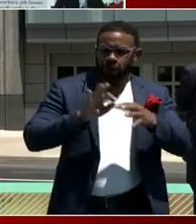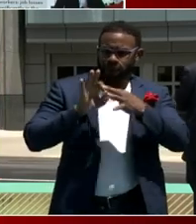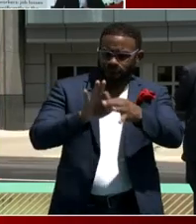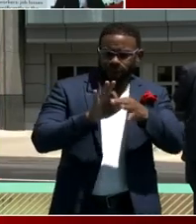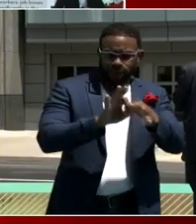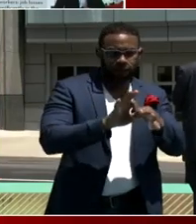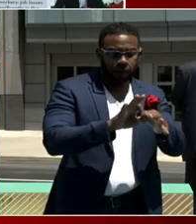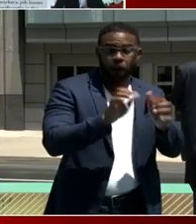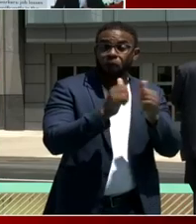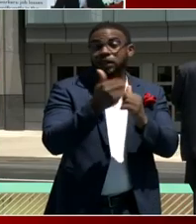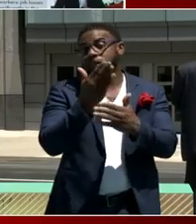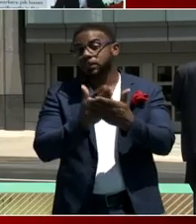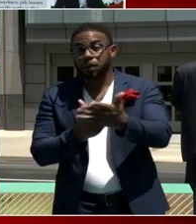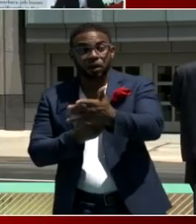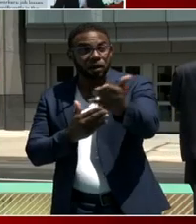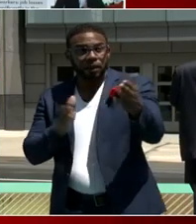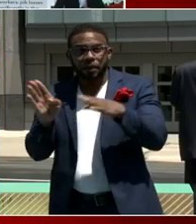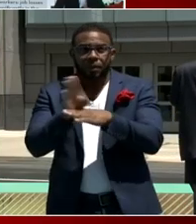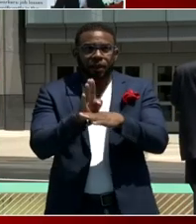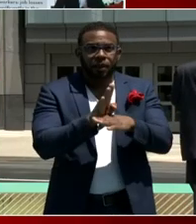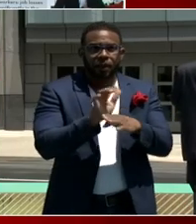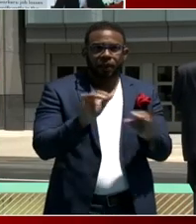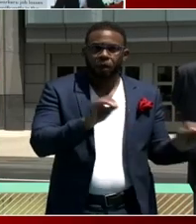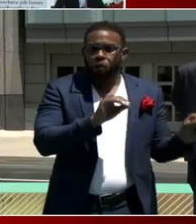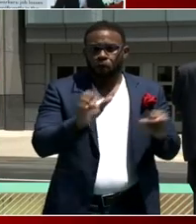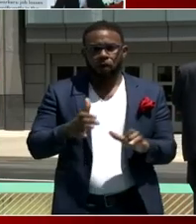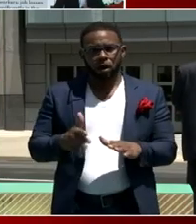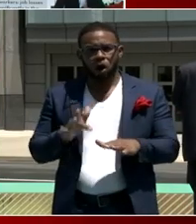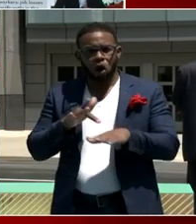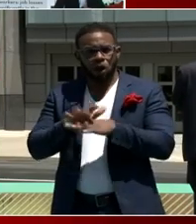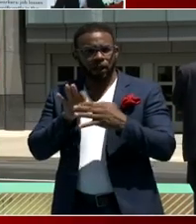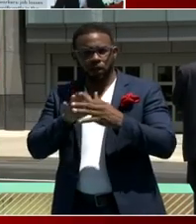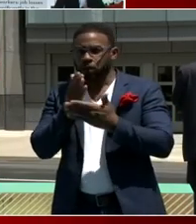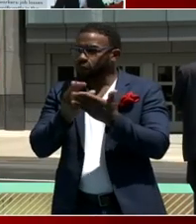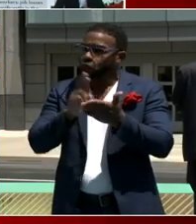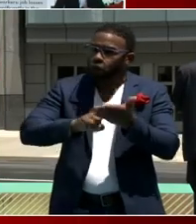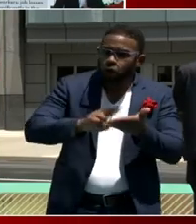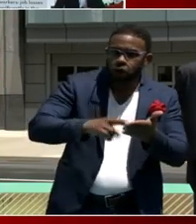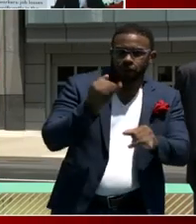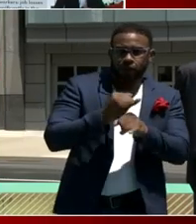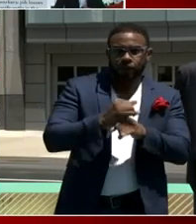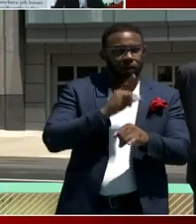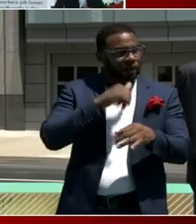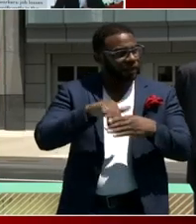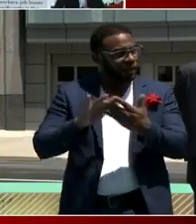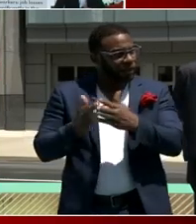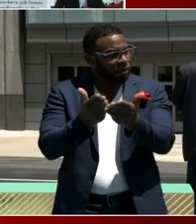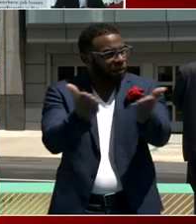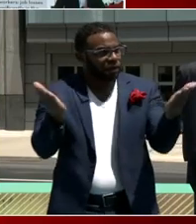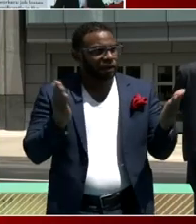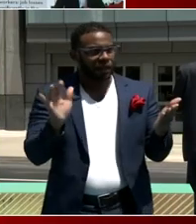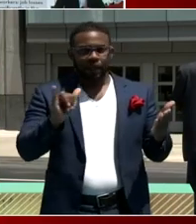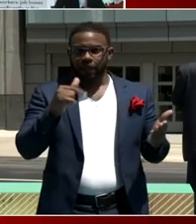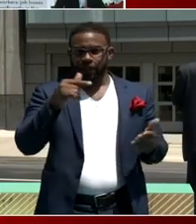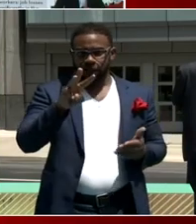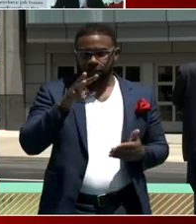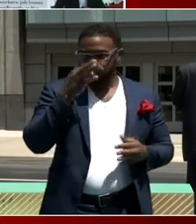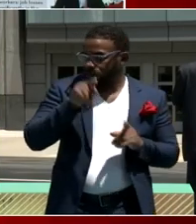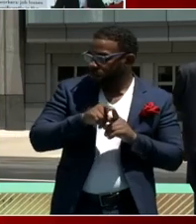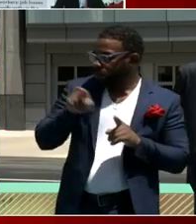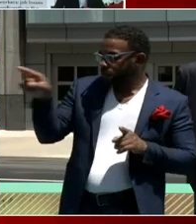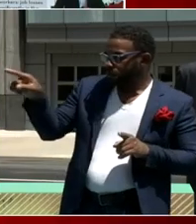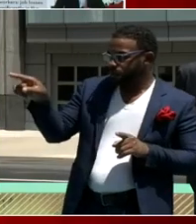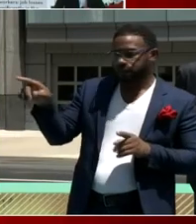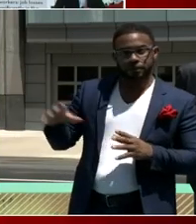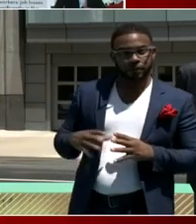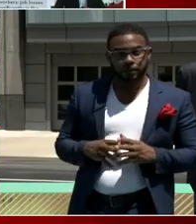connect with some of the businesses that move here, are able to connect with some of the research institutions that are in the neighborhood, like GW